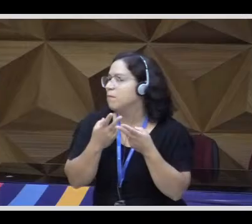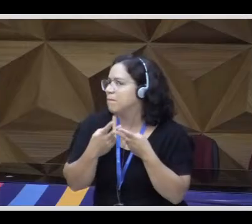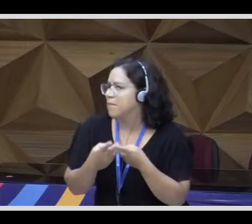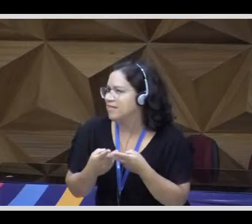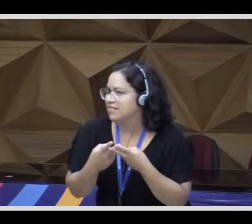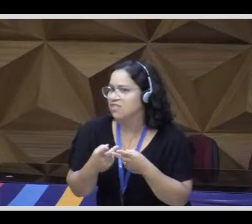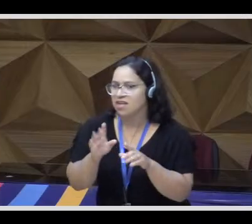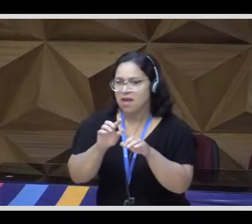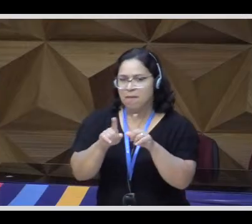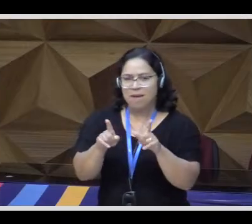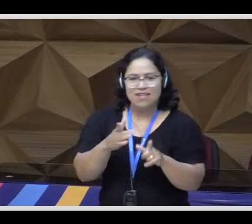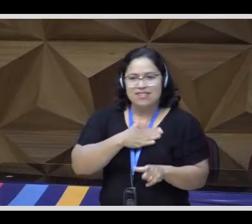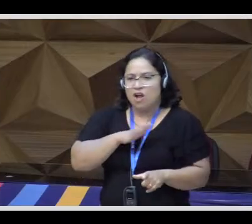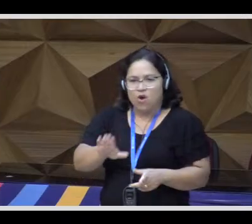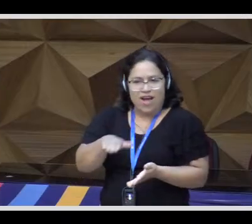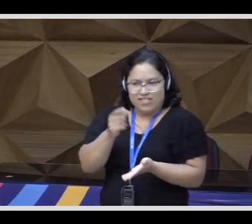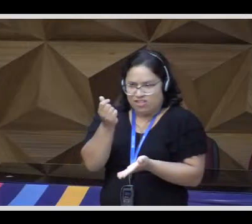money.